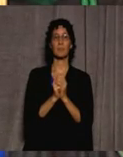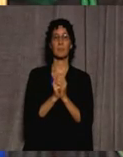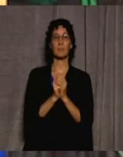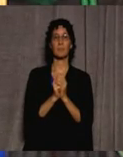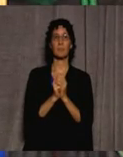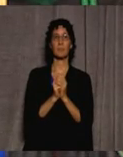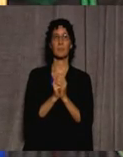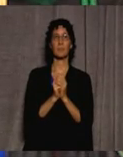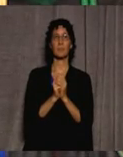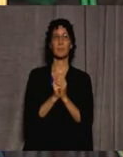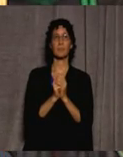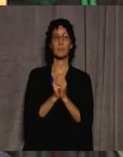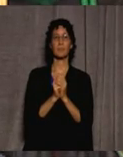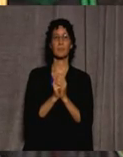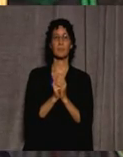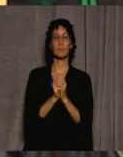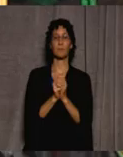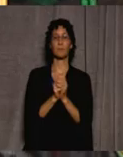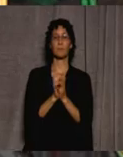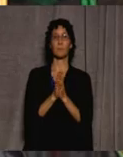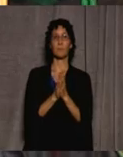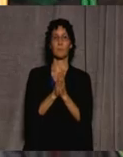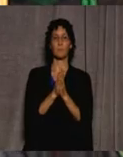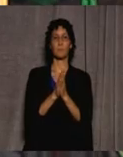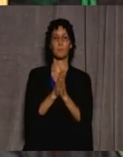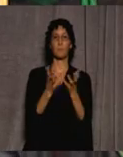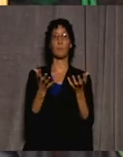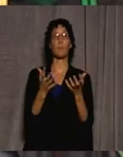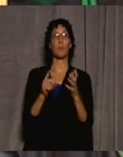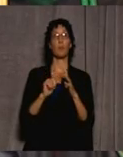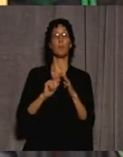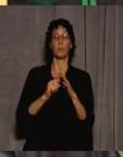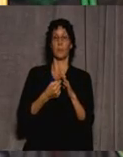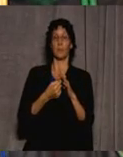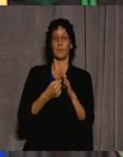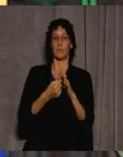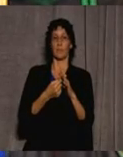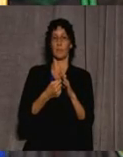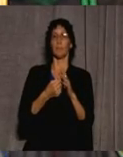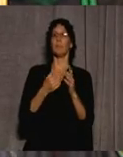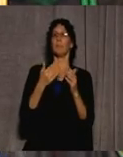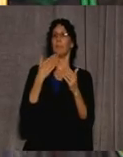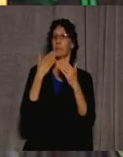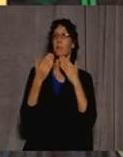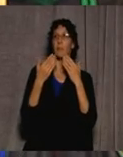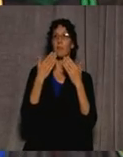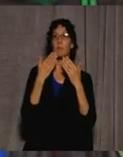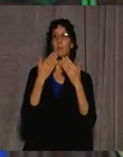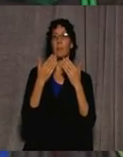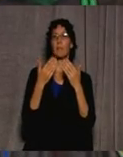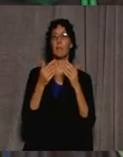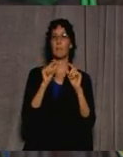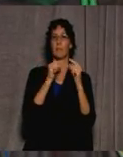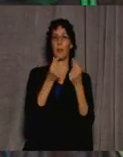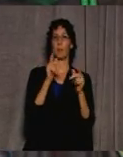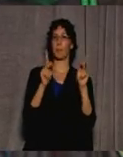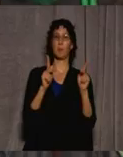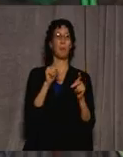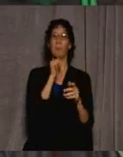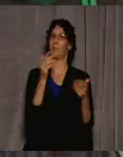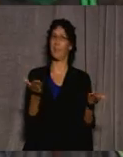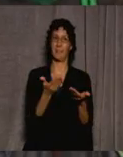I'd like to begin first, by the way, by thanking a group of people that are not here. I do this whenever I